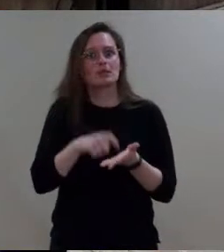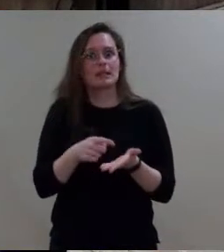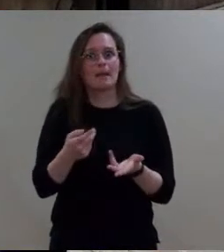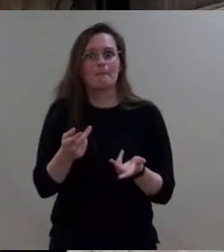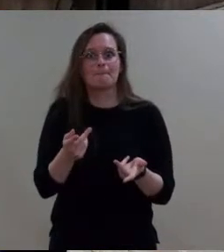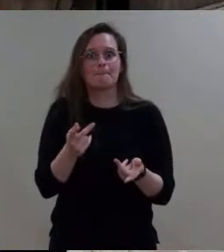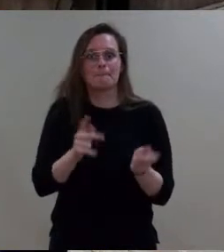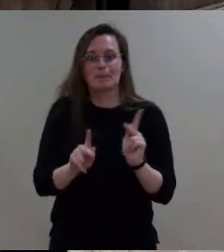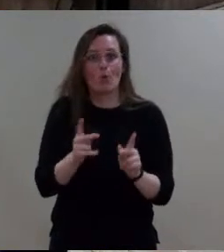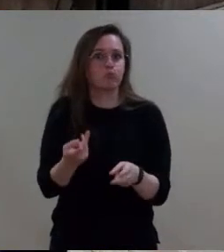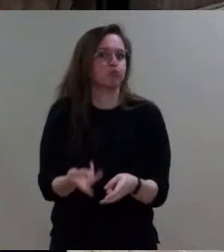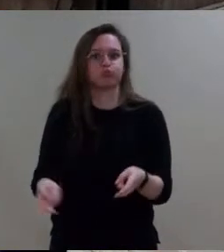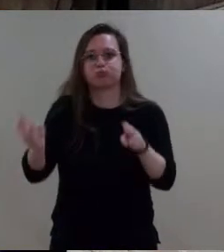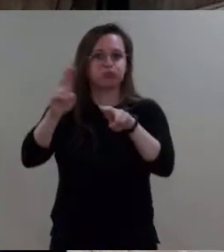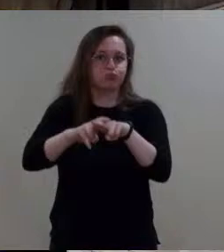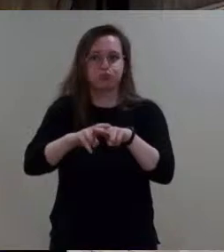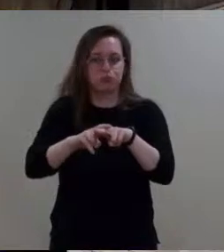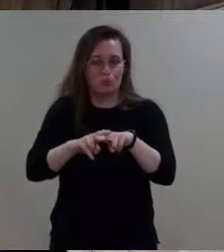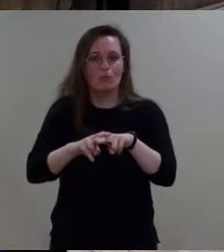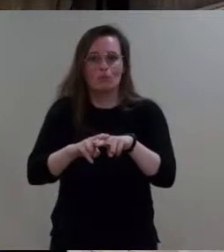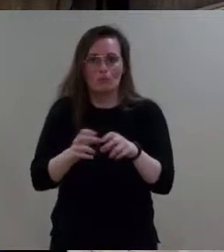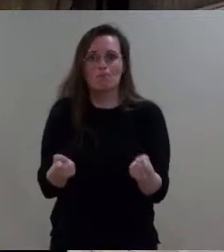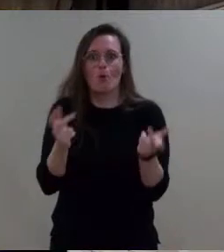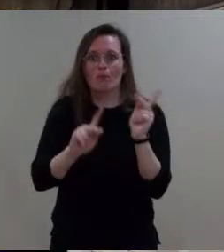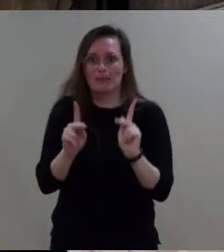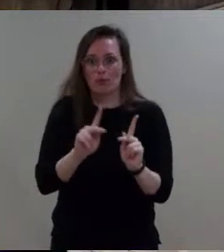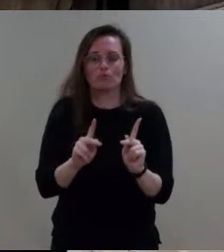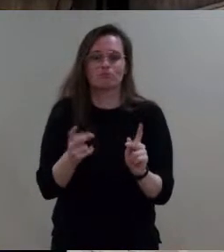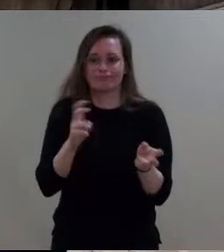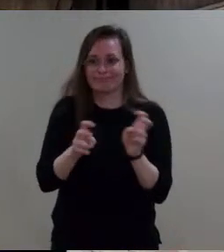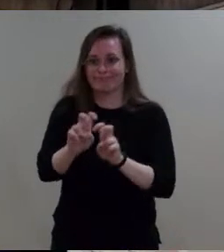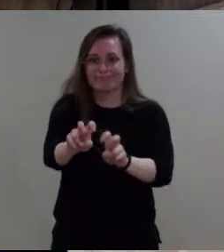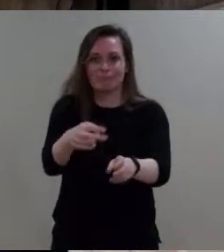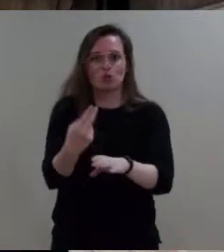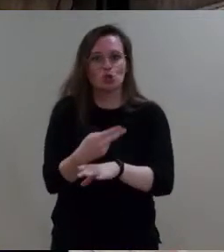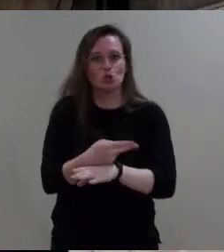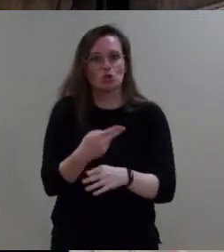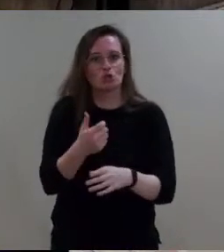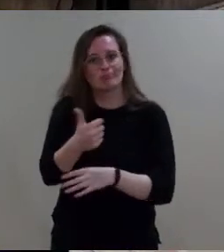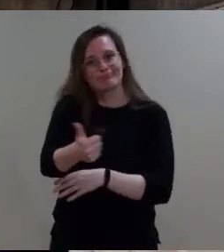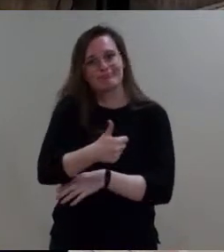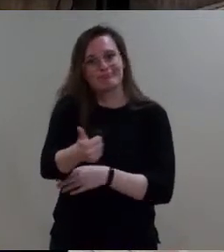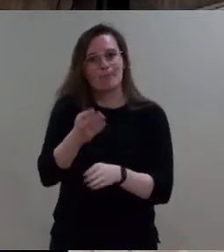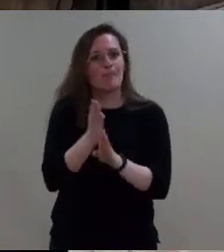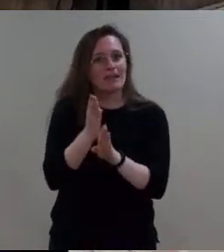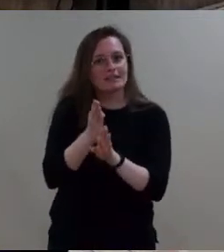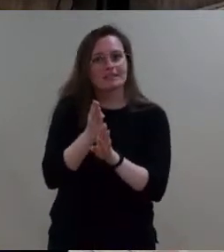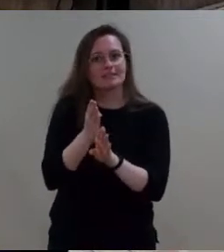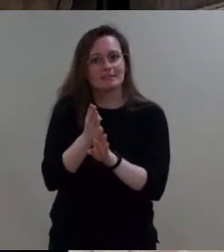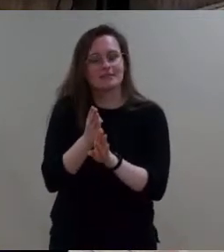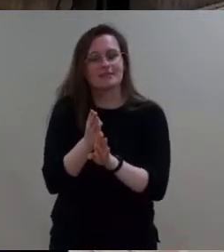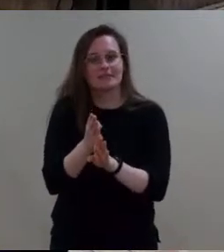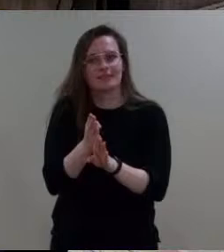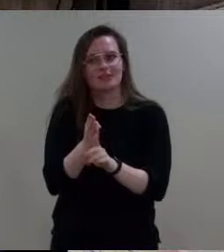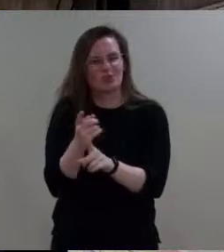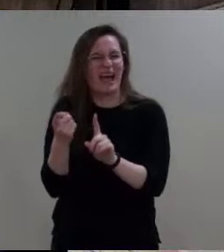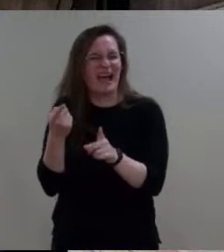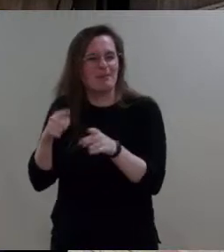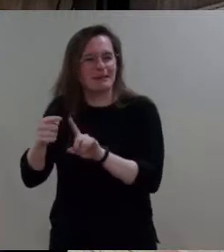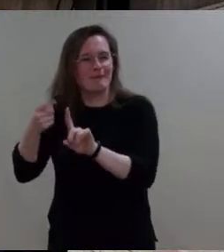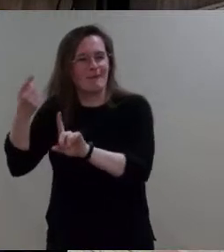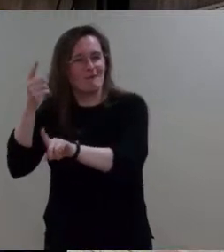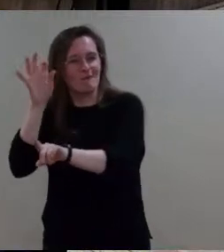in France, and of course it continues, and they saw it as quite a positive swing to help